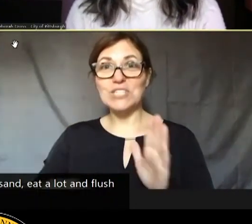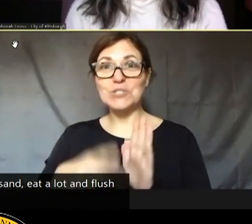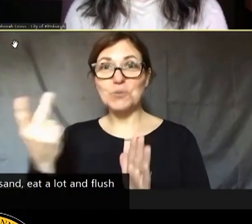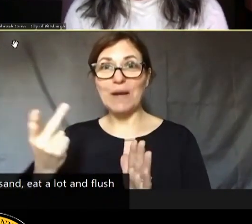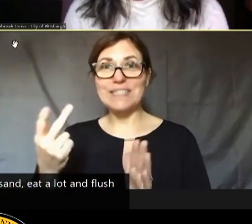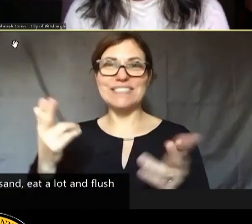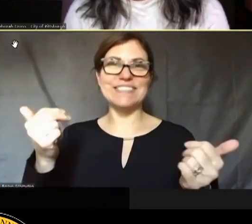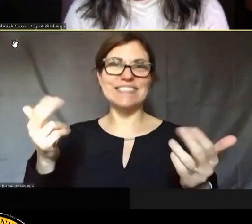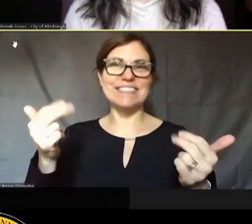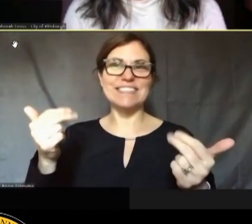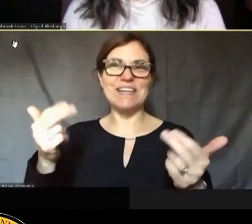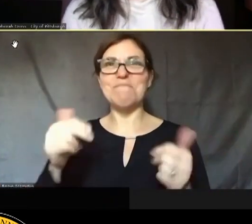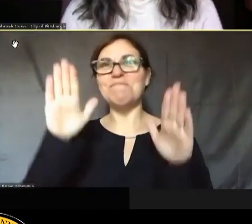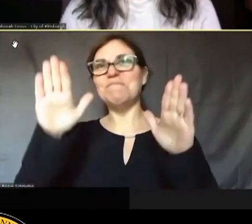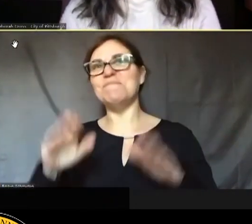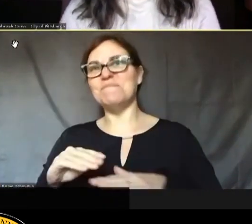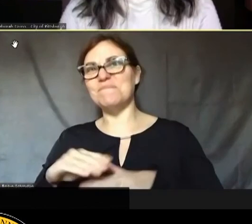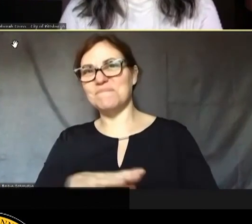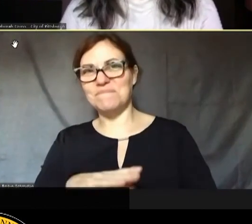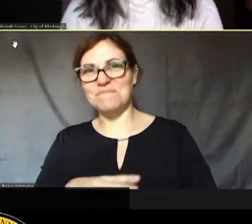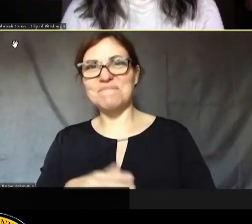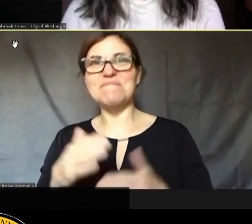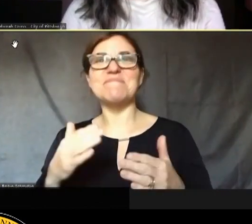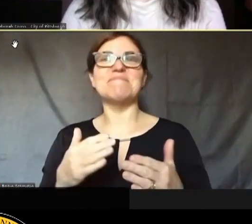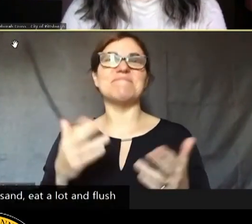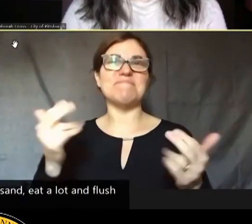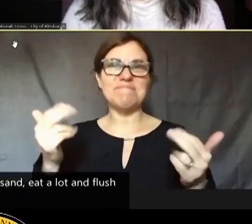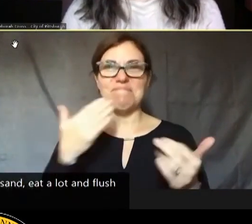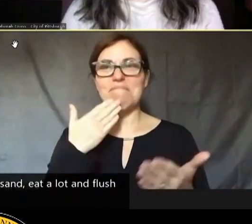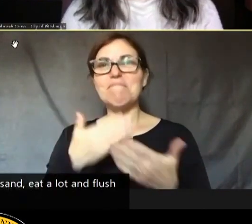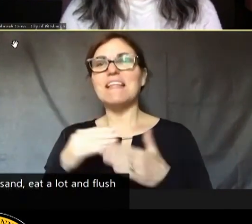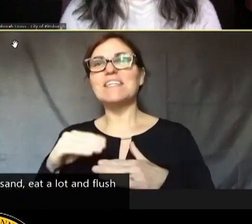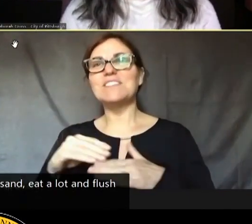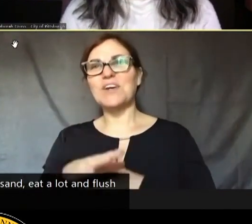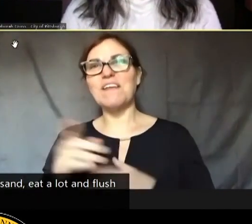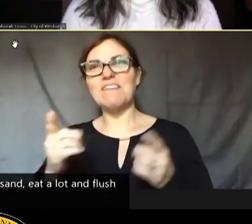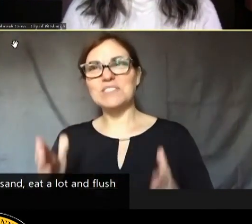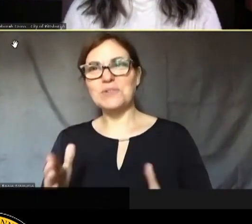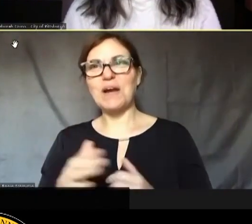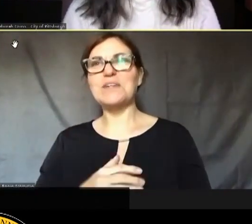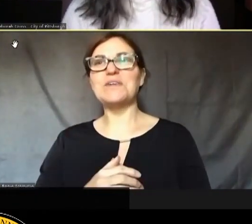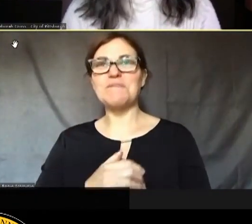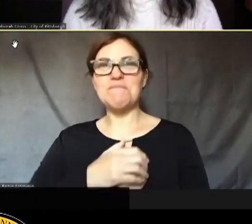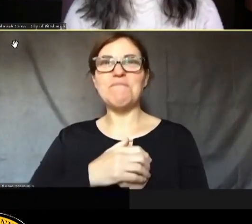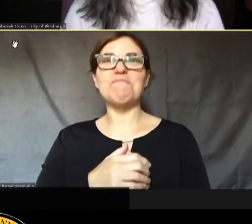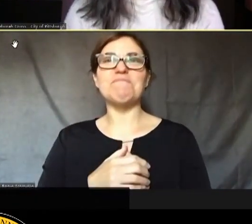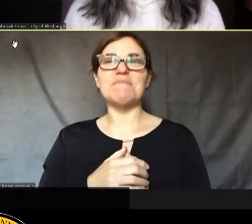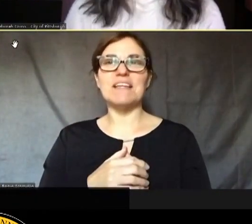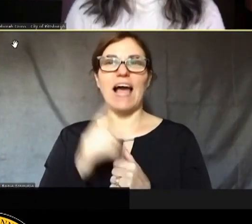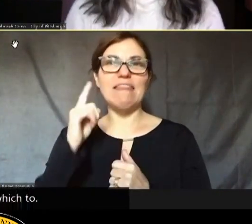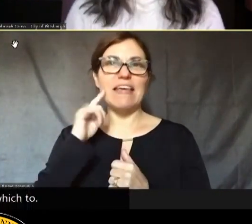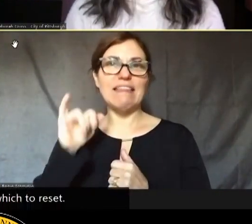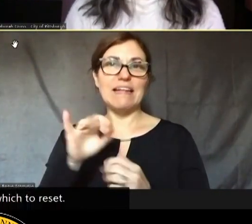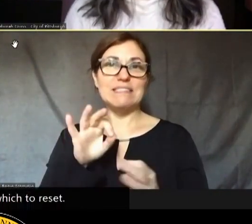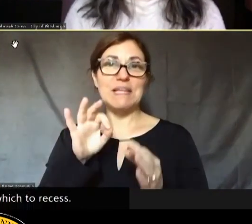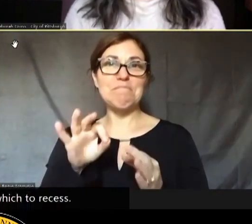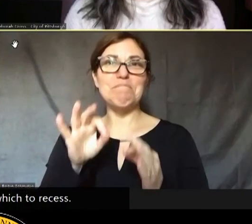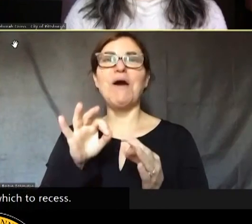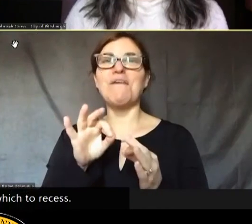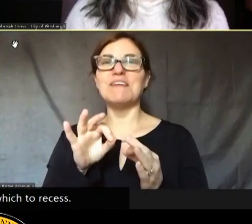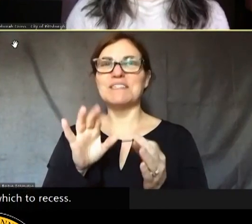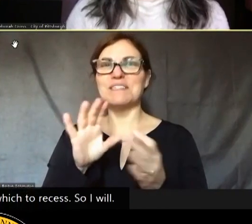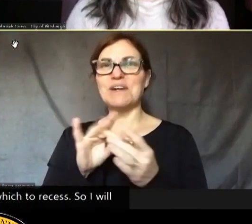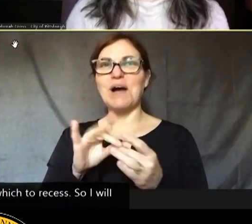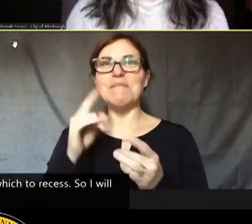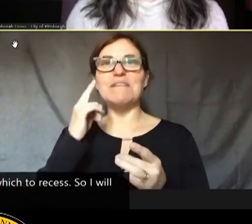That's great advice. That's good advice, Director. I think that is a perfect note on which to recess. So I